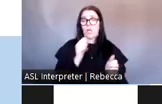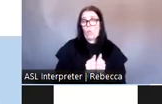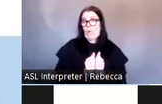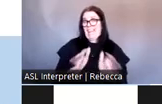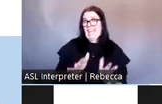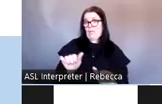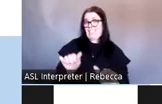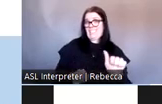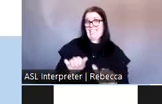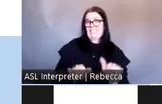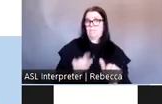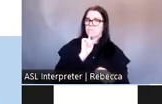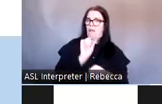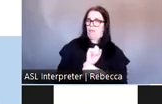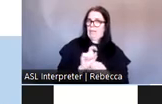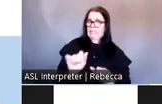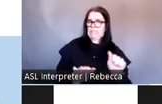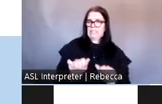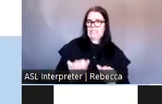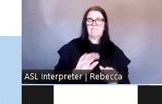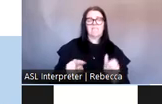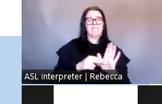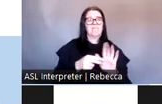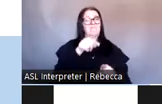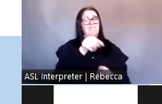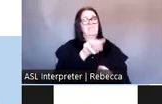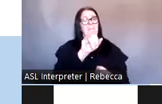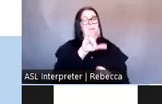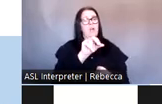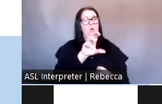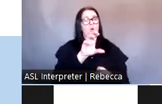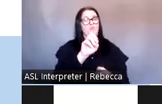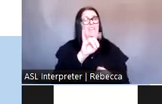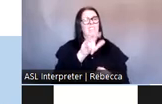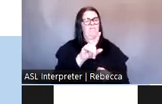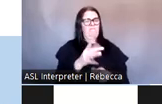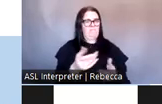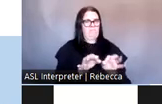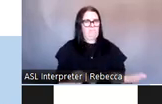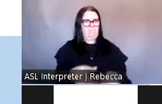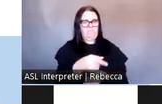is no micro-credential," is really a key feature that we'll look into a little bit more today.